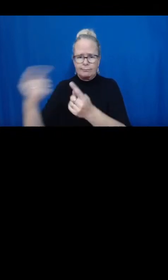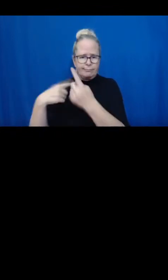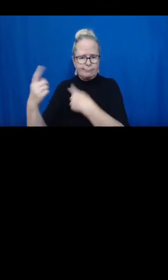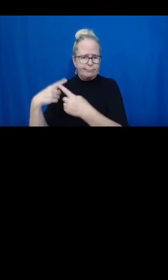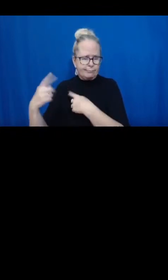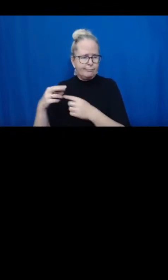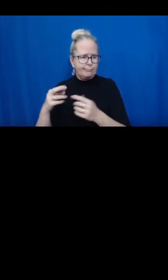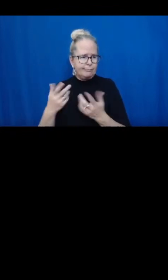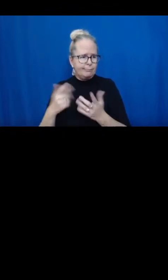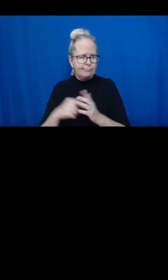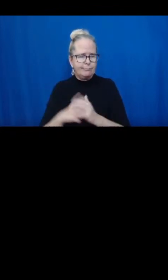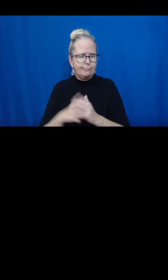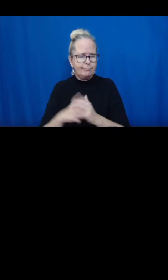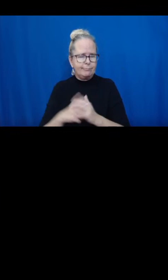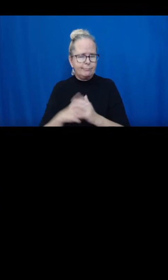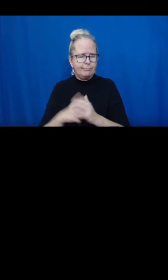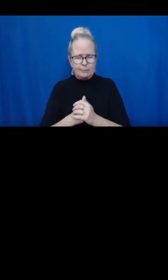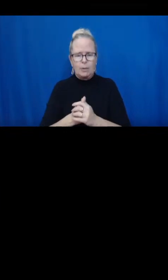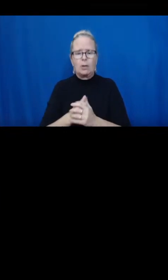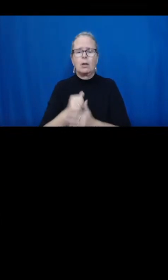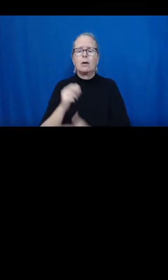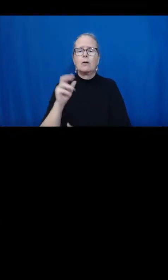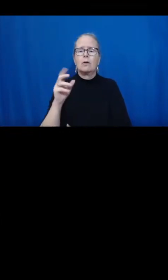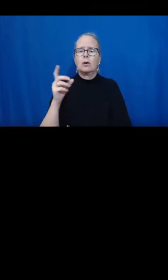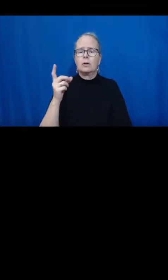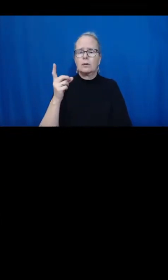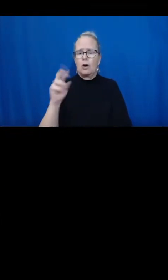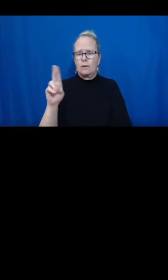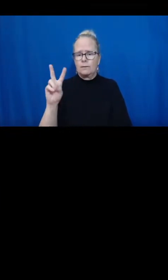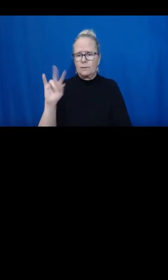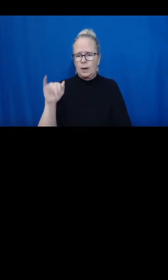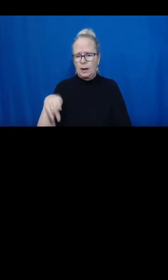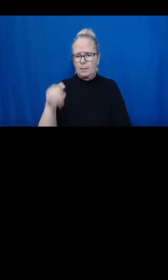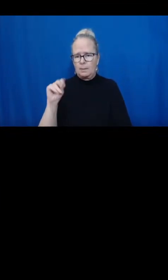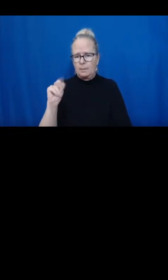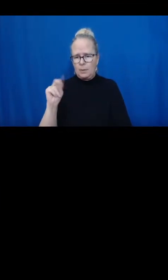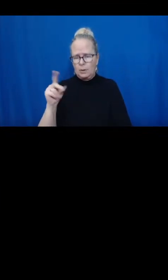hunters to demonstrate the vaccine registration process.